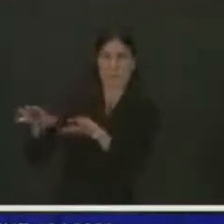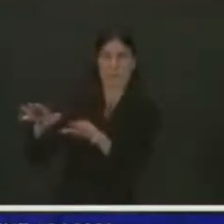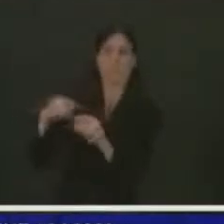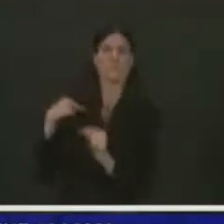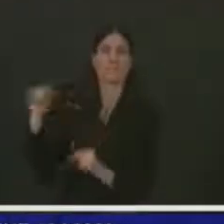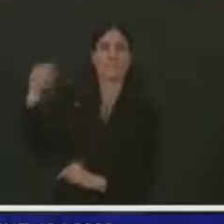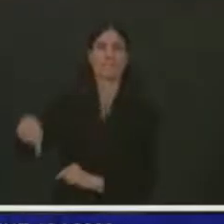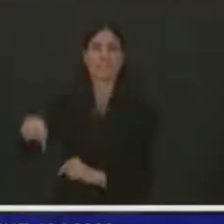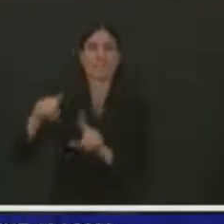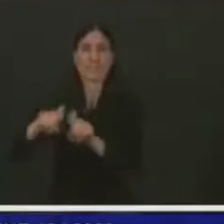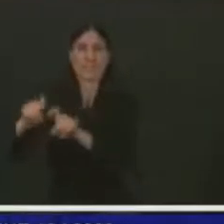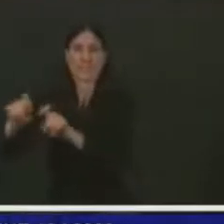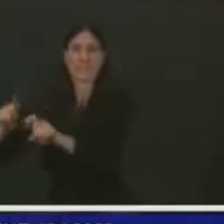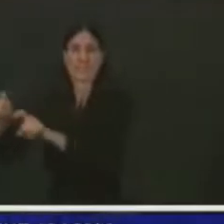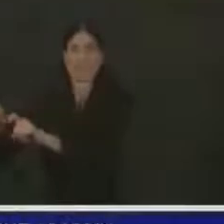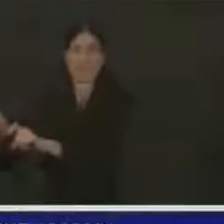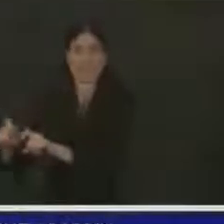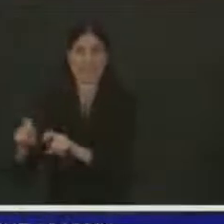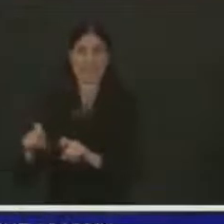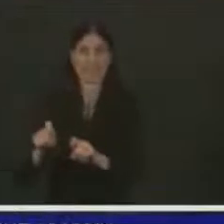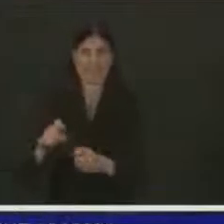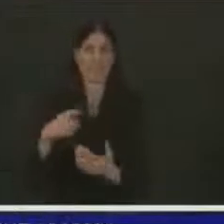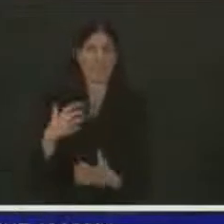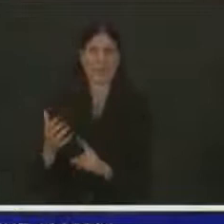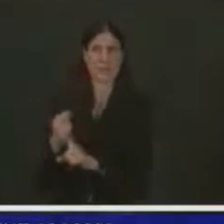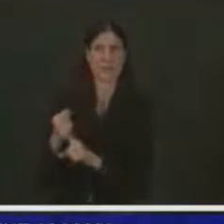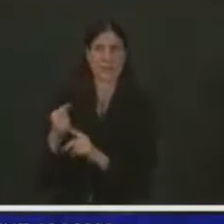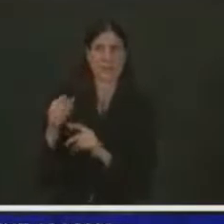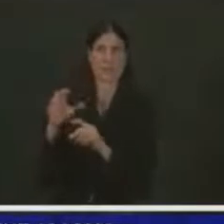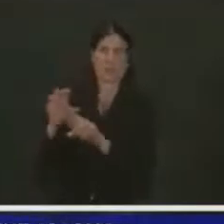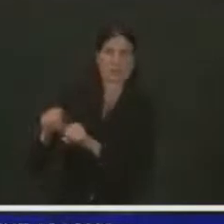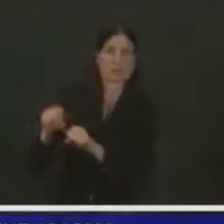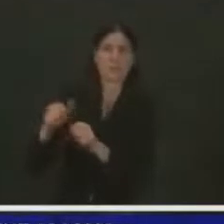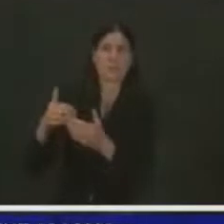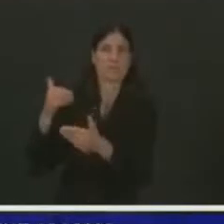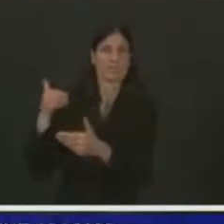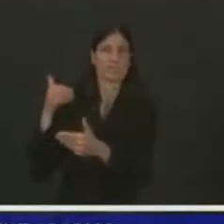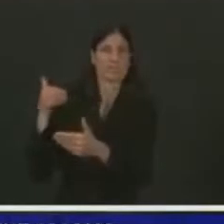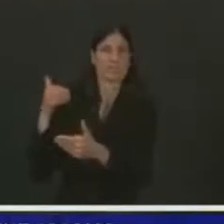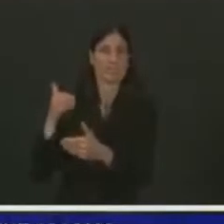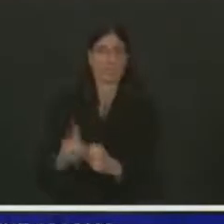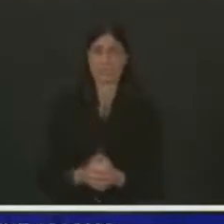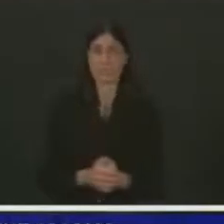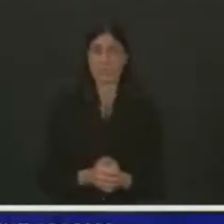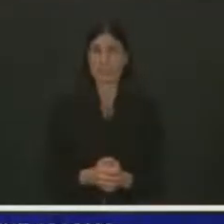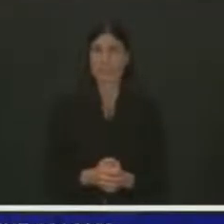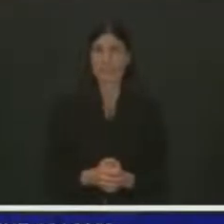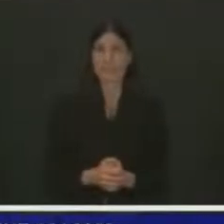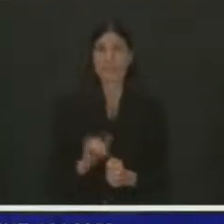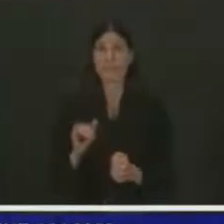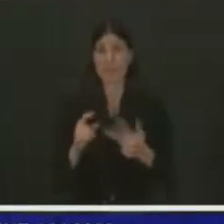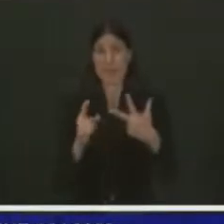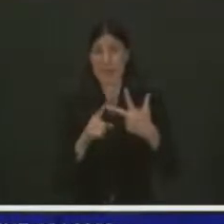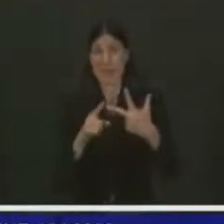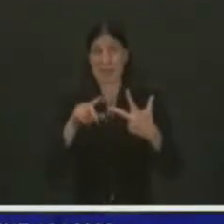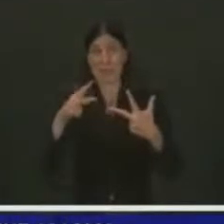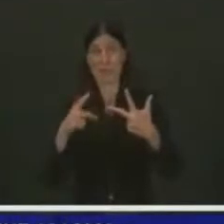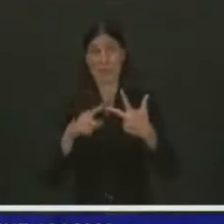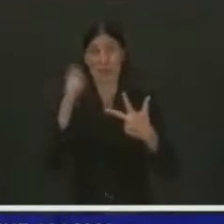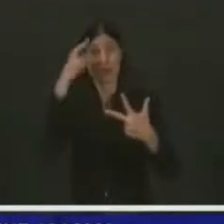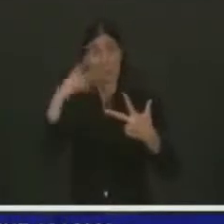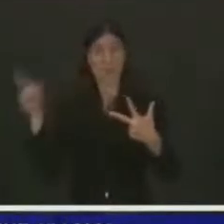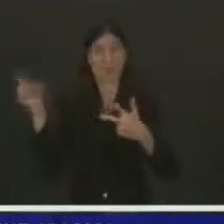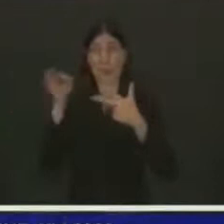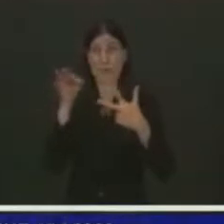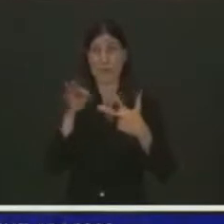too big. It helps us stay in front of what's needed. Finally, our third strategy is